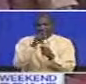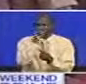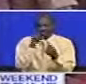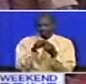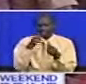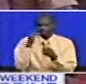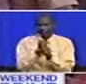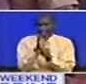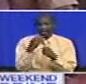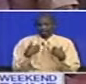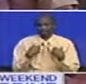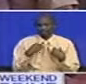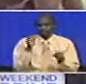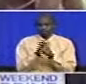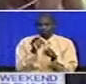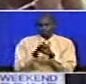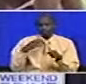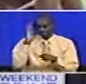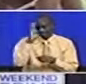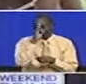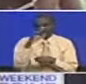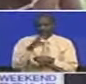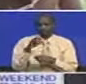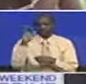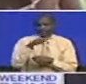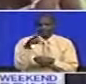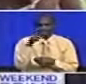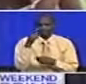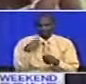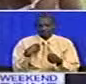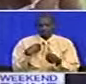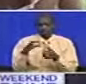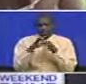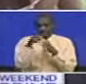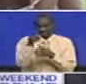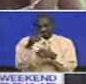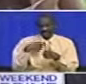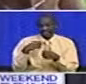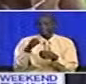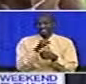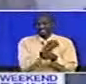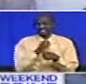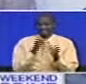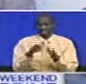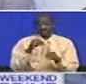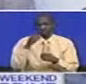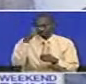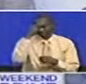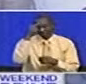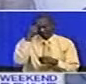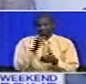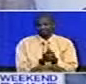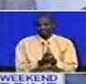out for him, as a majority of the Bungoma County Assembly is allied to CORD and Senator Wetangula. In this